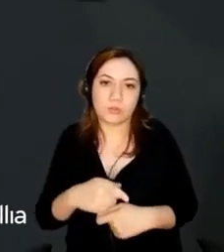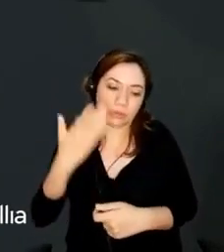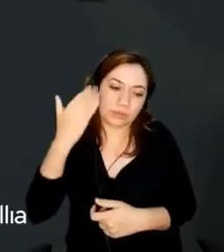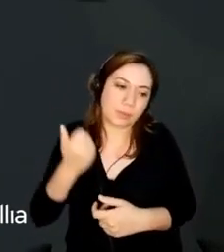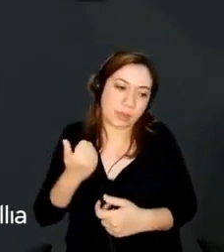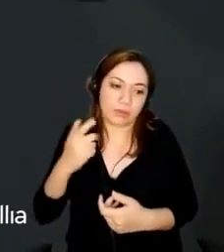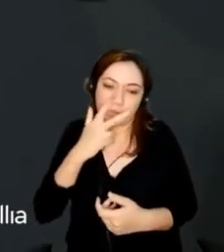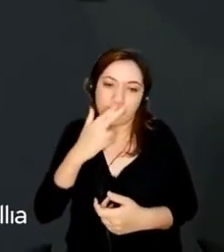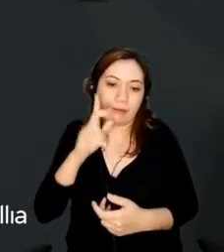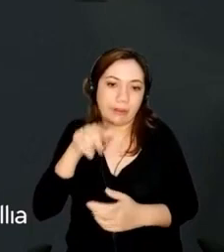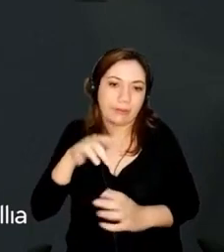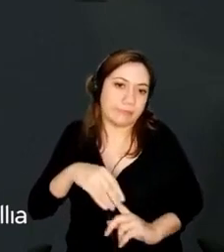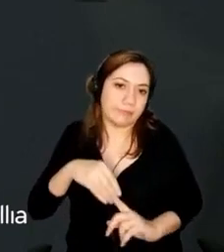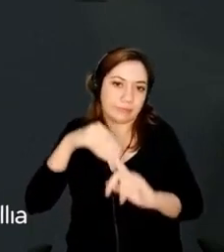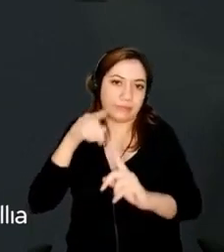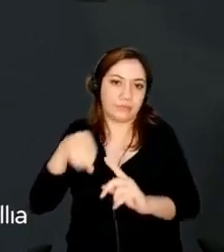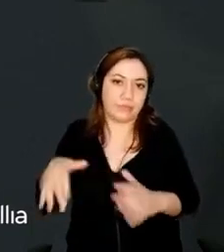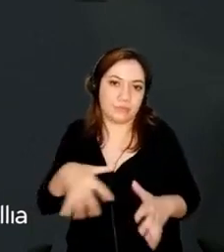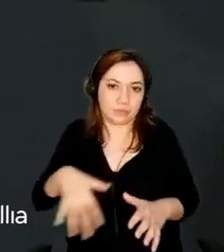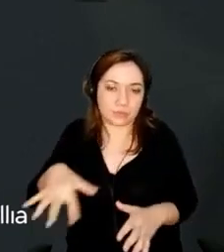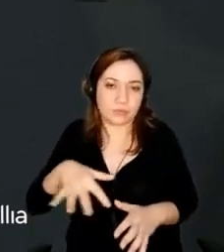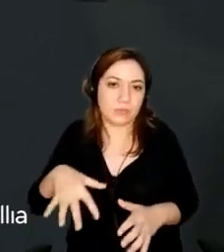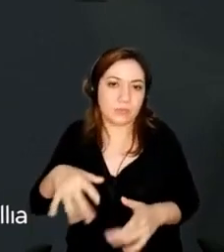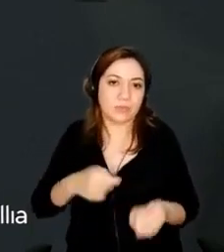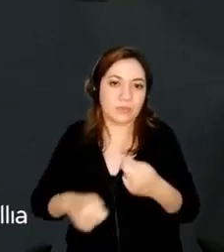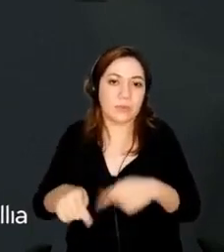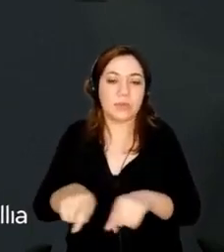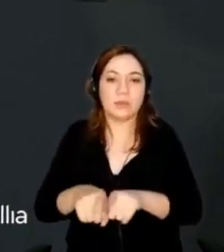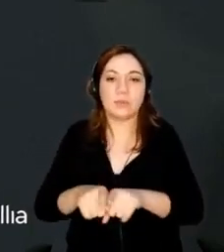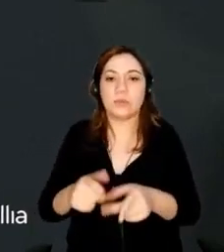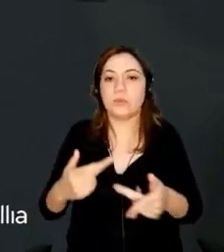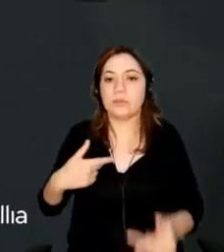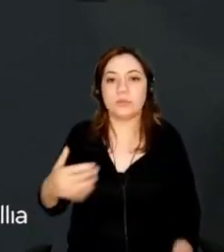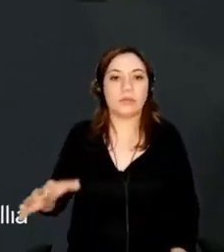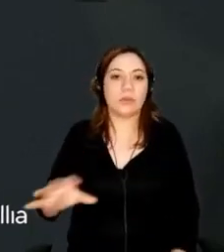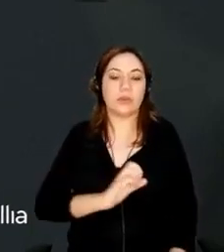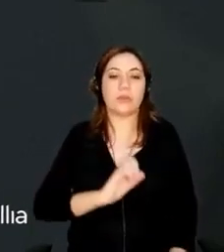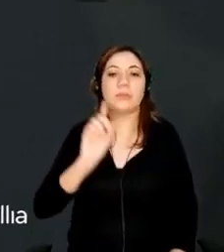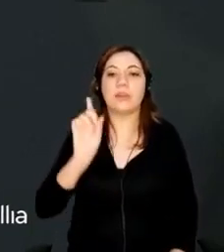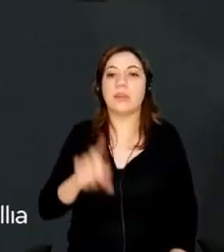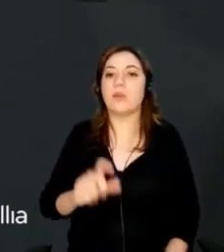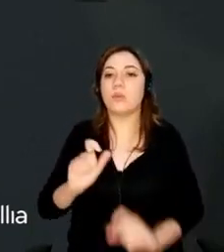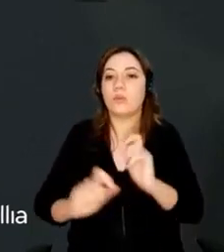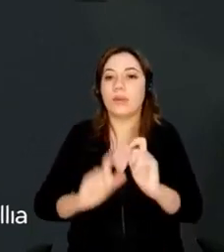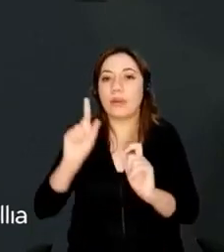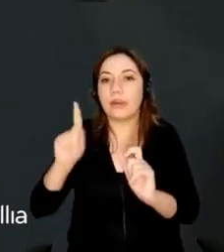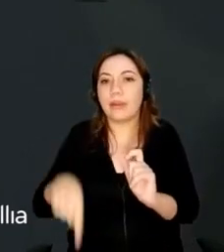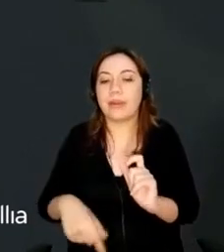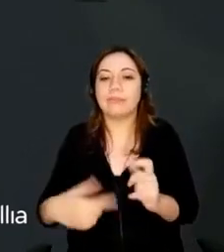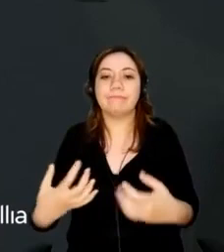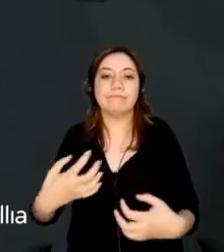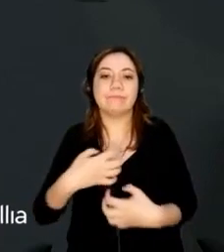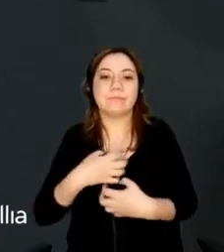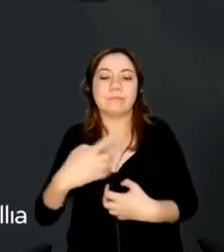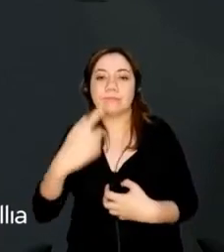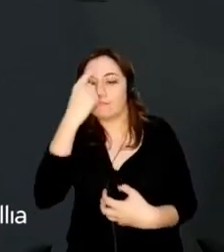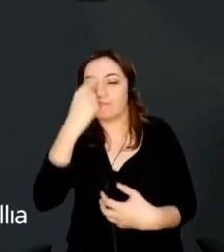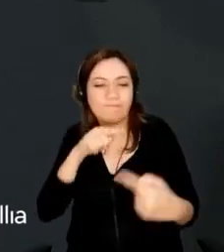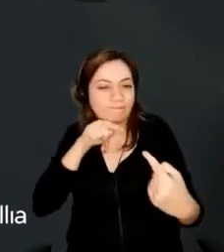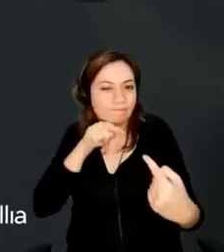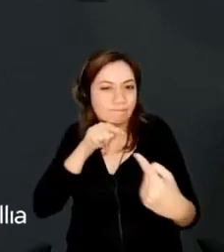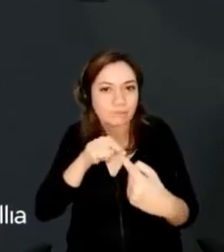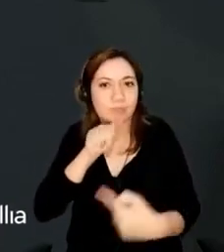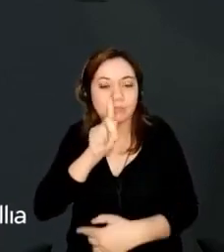one of the things that I'm passionate about is being able to drive a greater level of personalization and that requires a lot more, you know,